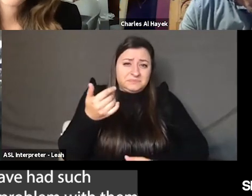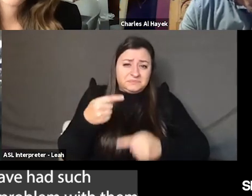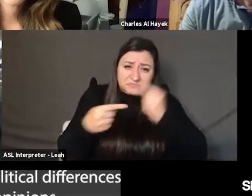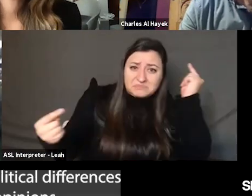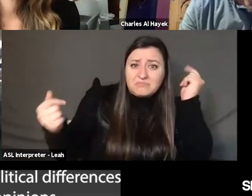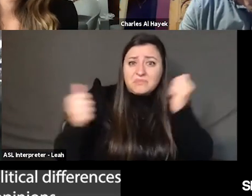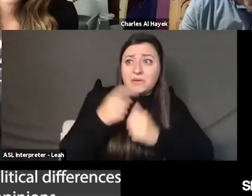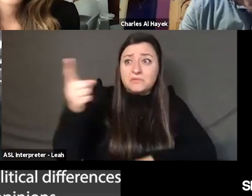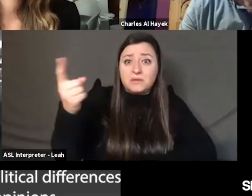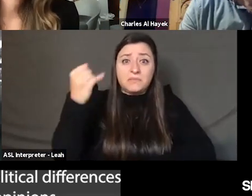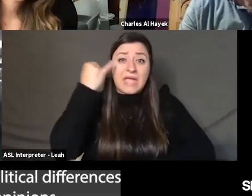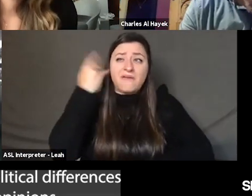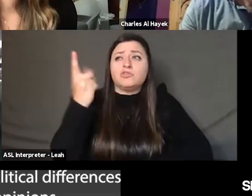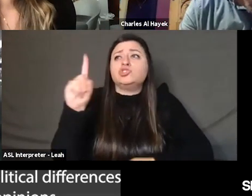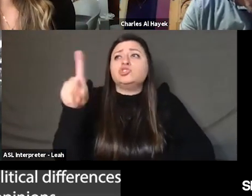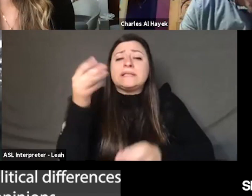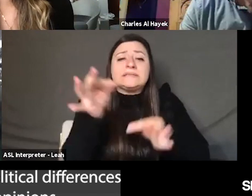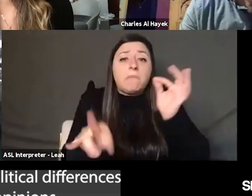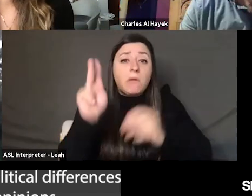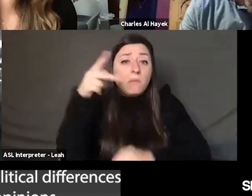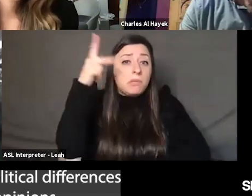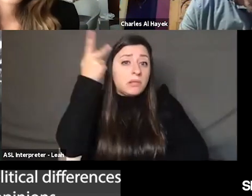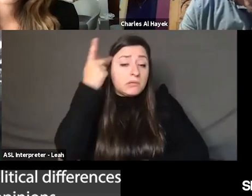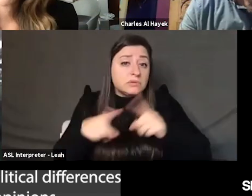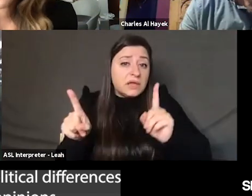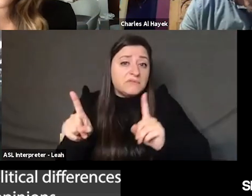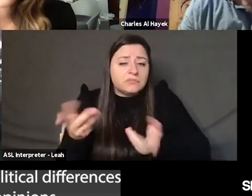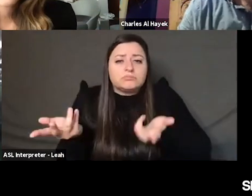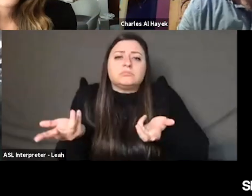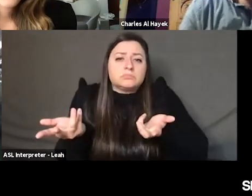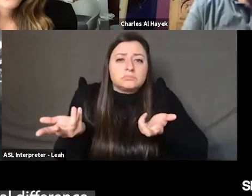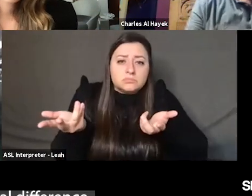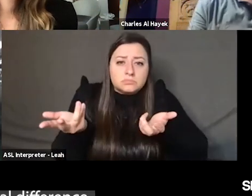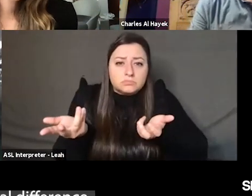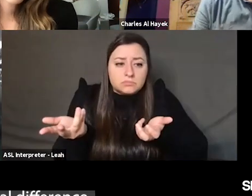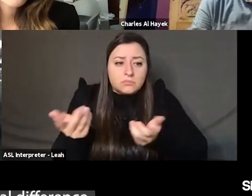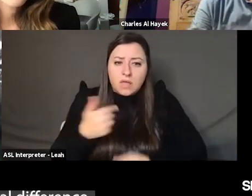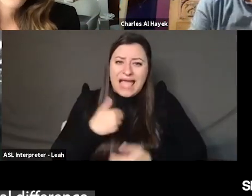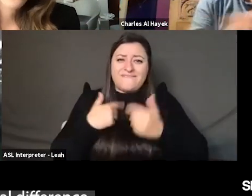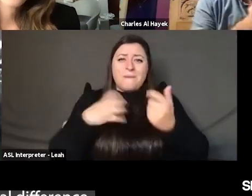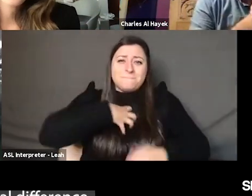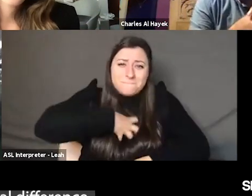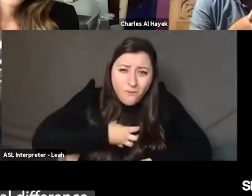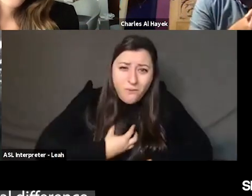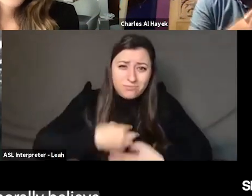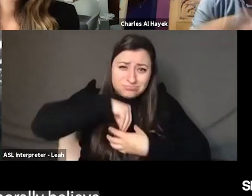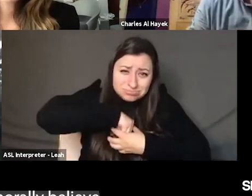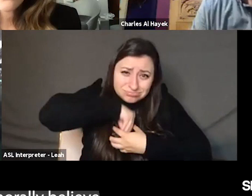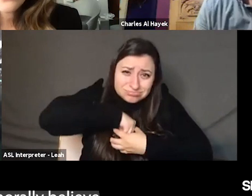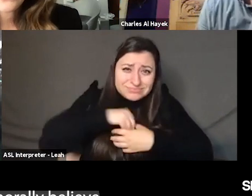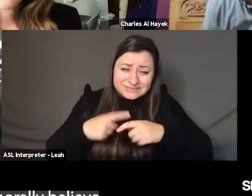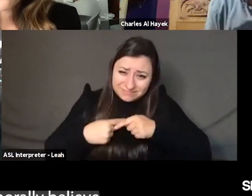problem with them if we just had political differences in our opinions. I have a moral difference.